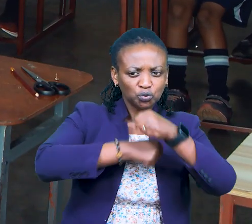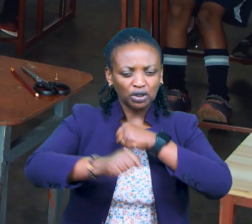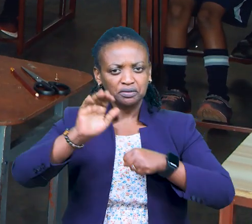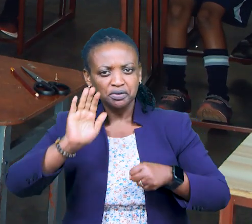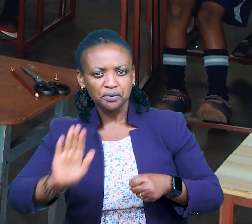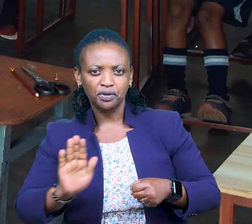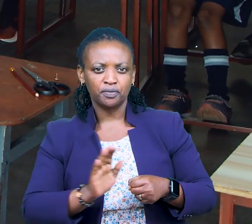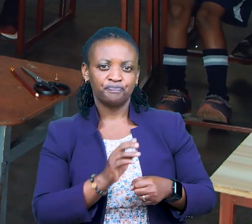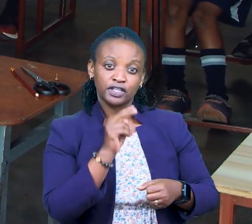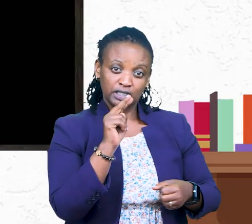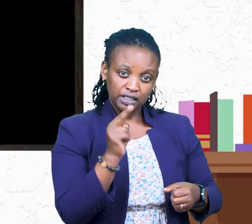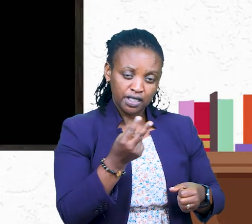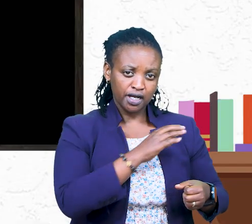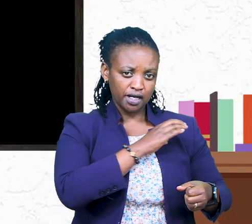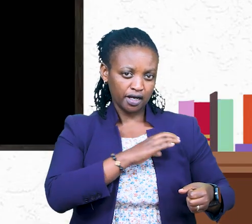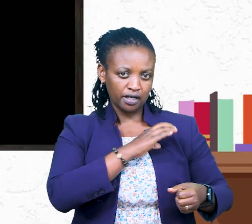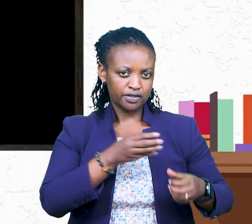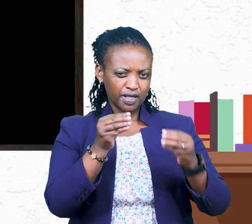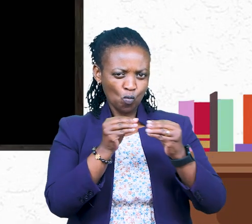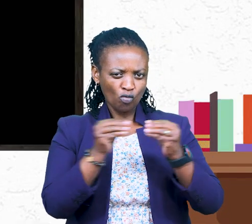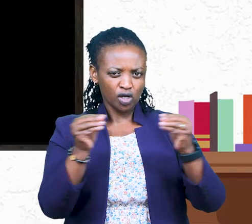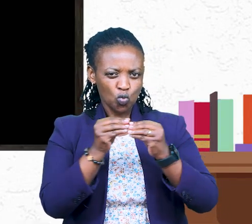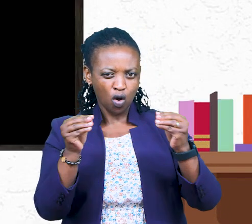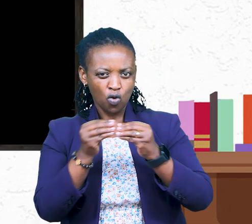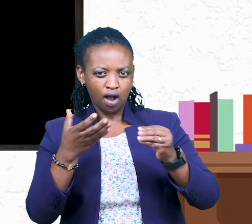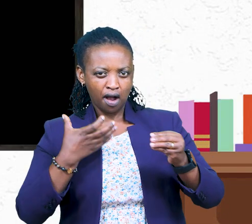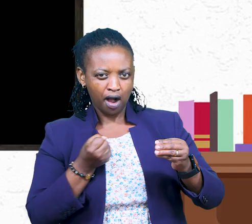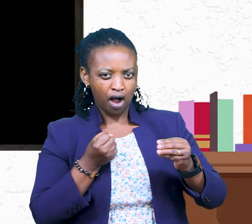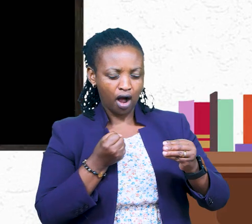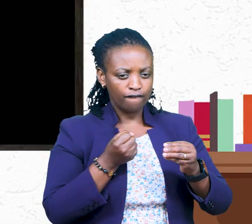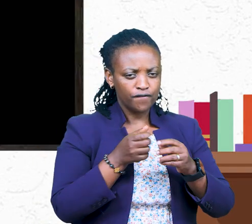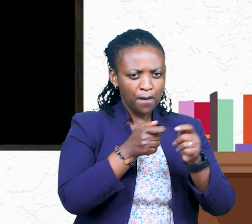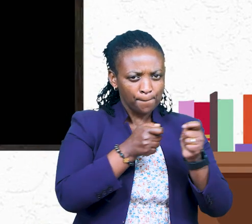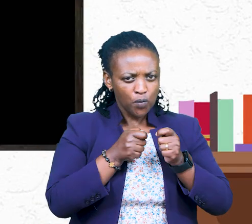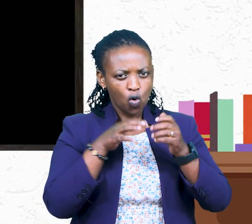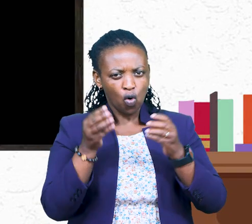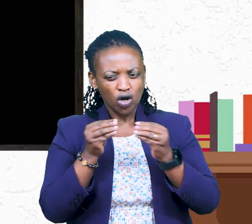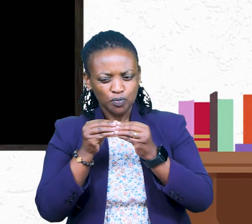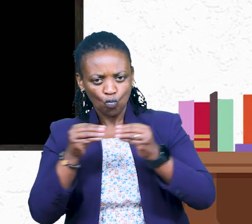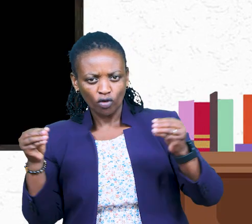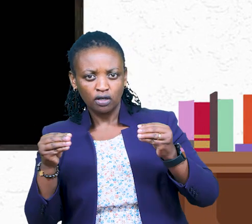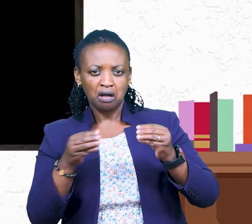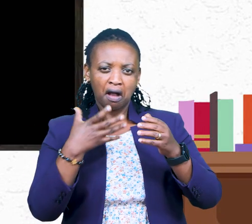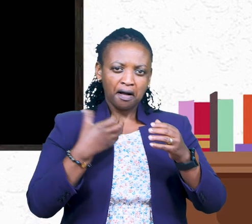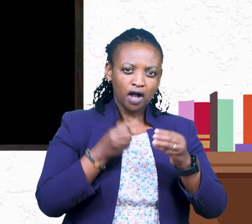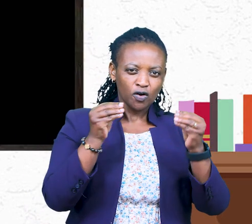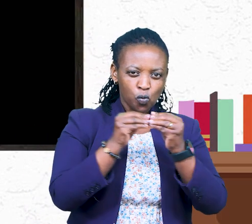produce its own magnetic field. The second characteristic of all magnets is that these magnets will pull on or